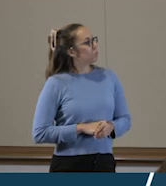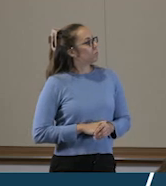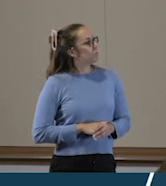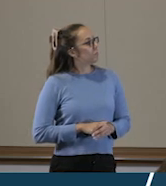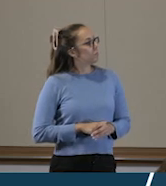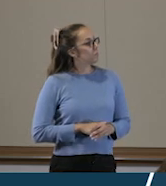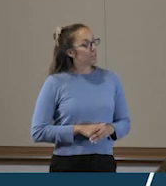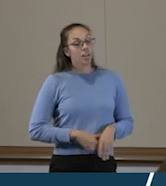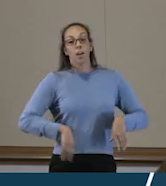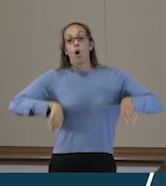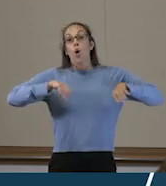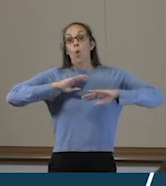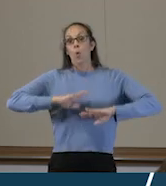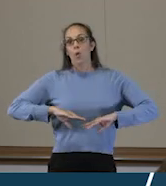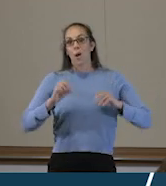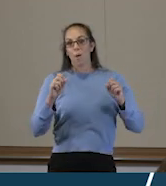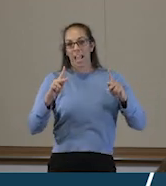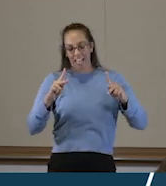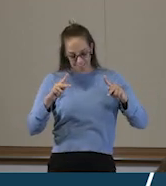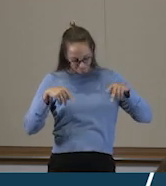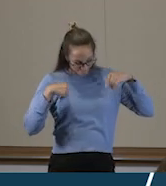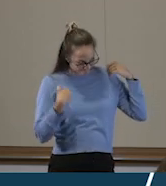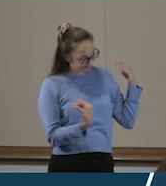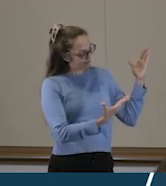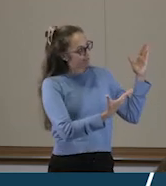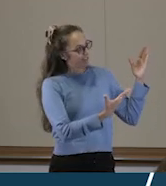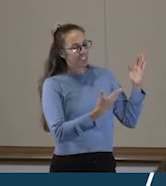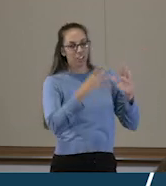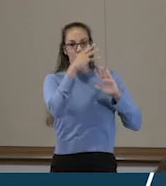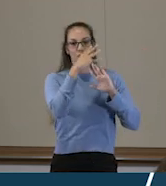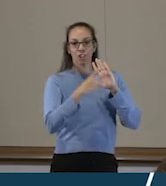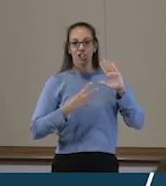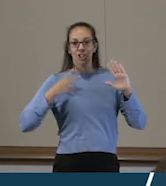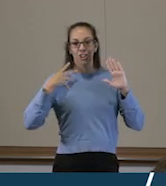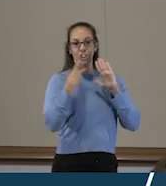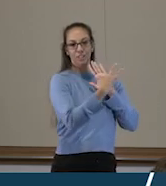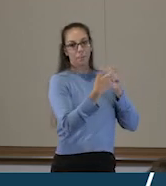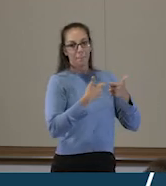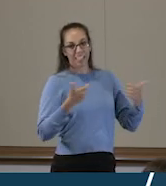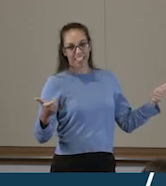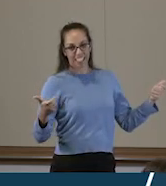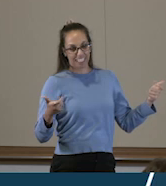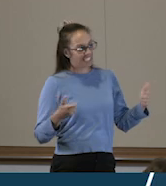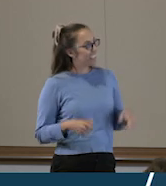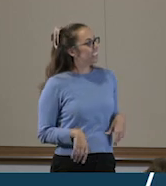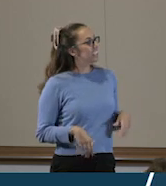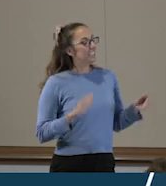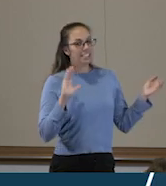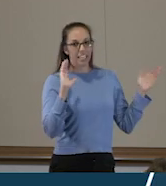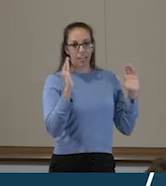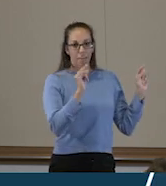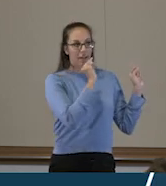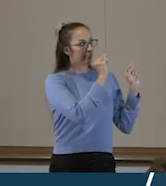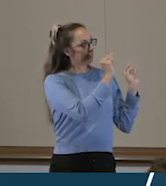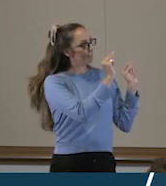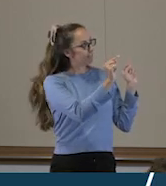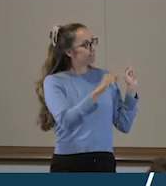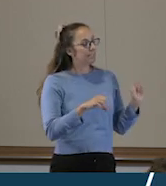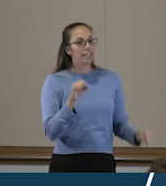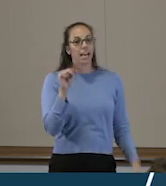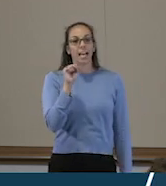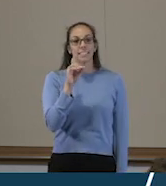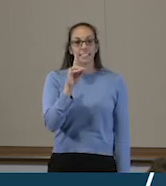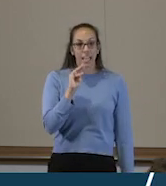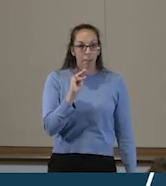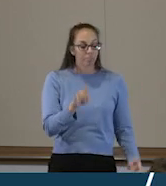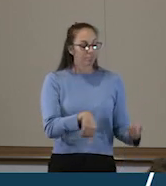Okay, so here's my big chart, right, that compares SDM,